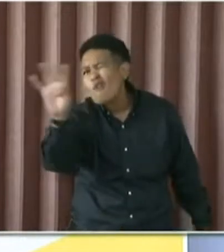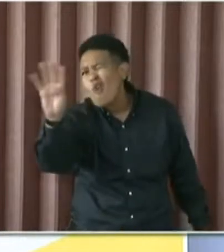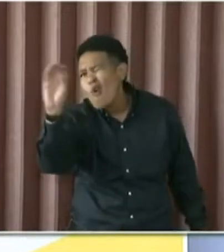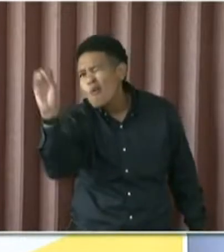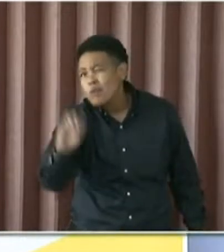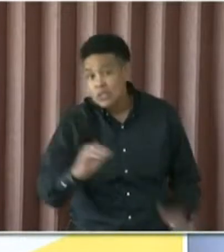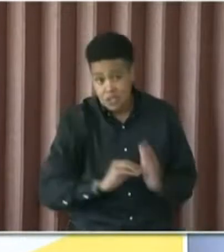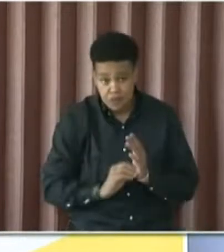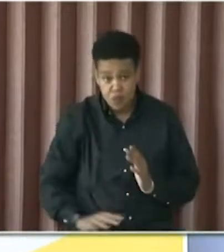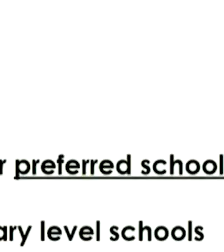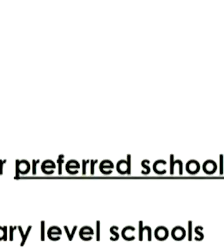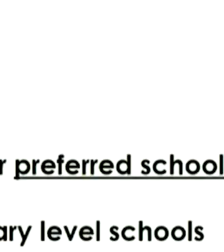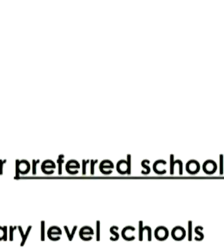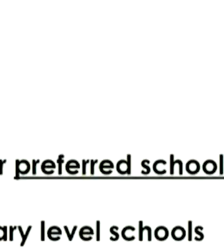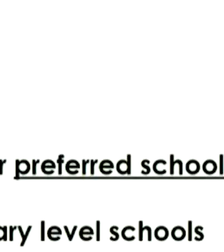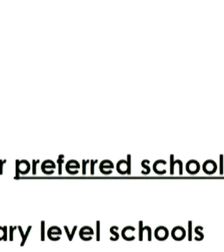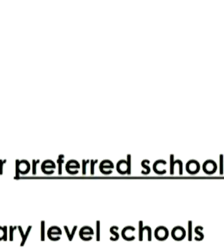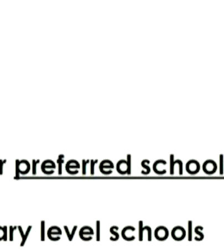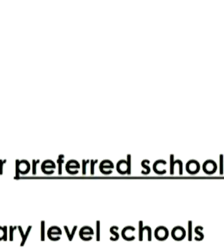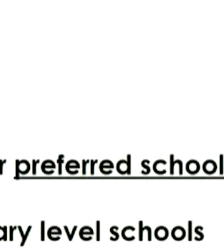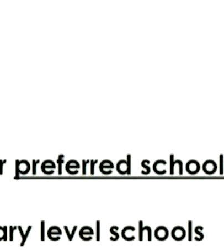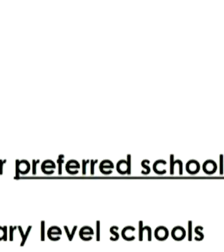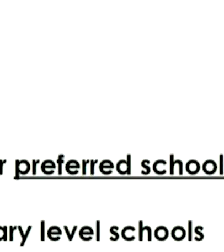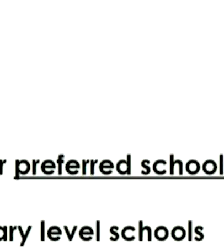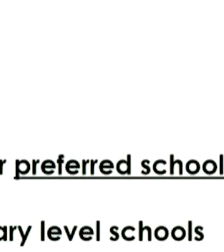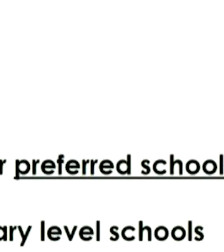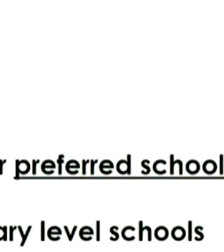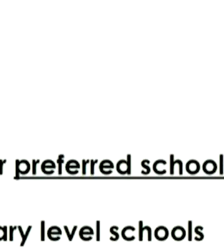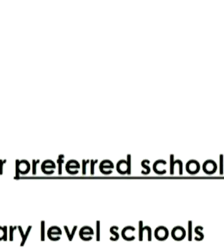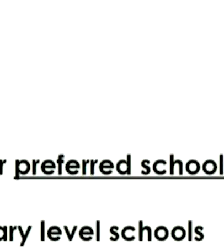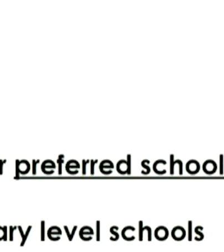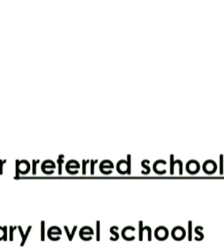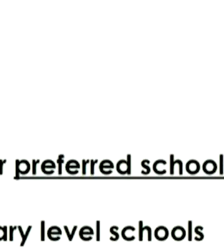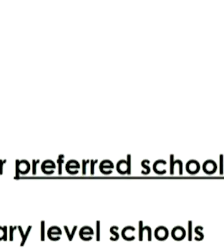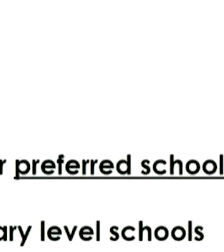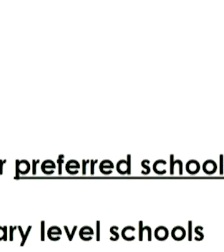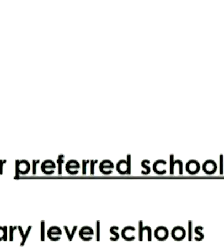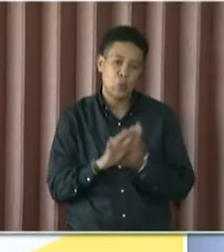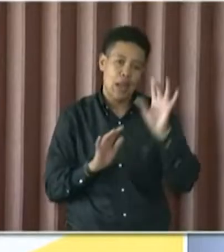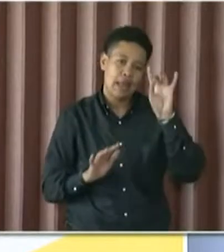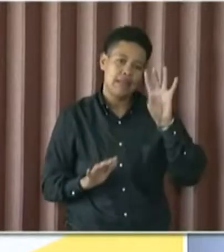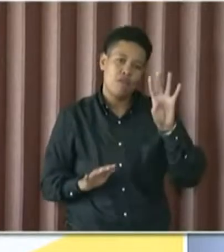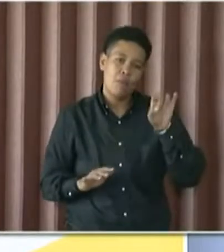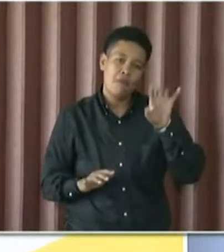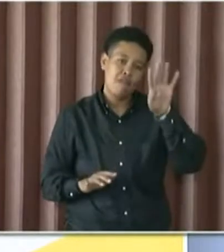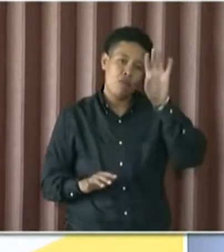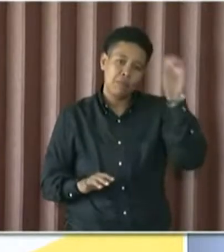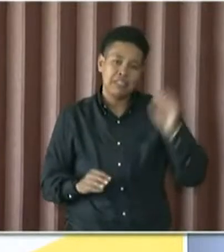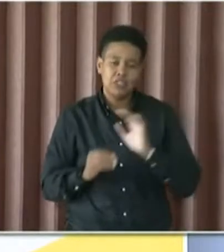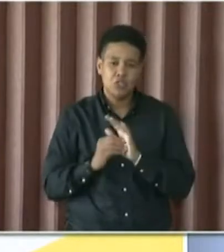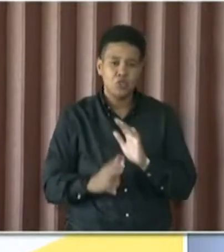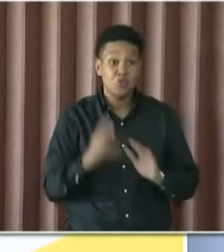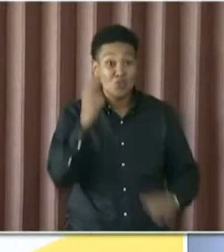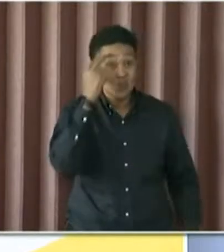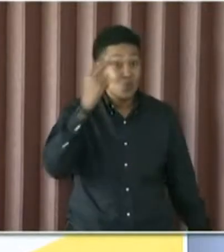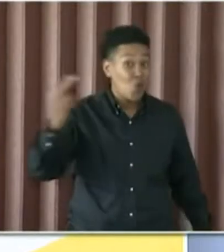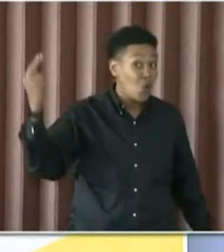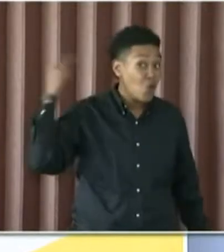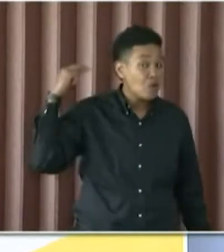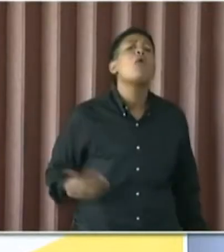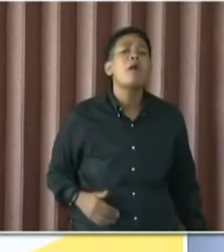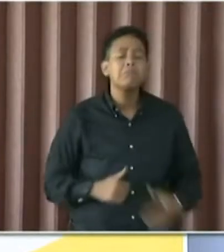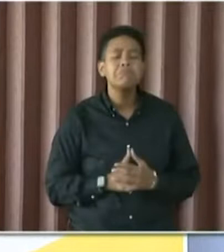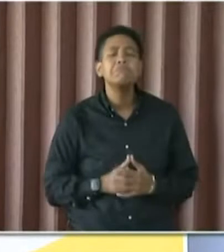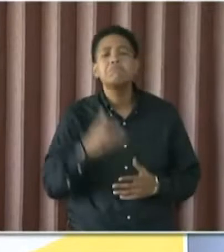84.44% of students, were placed in one of their preferred schools. As you will recall, since